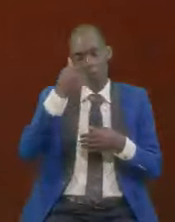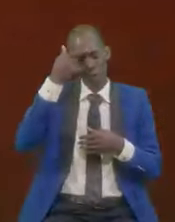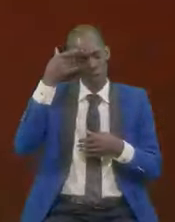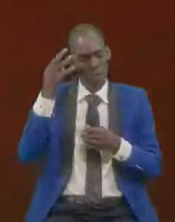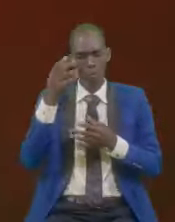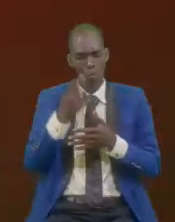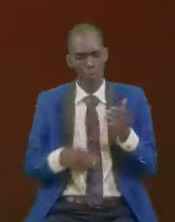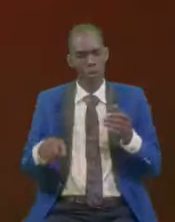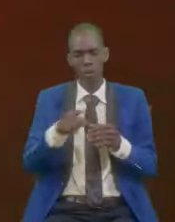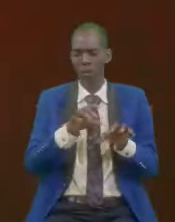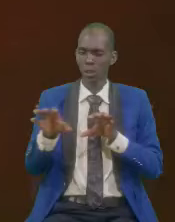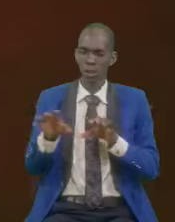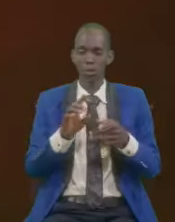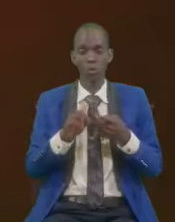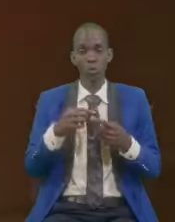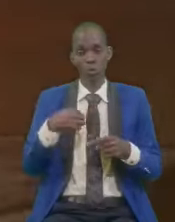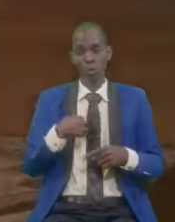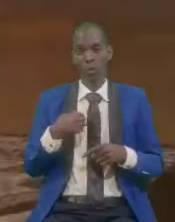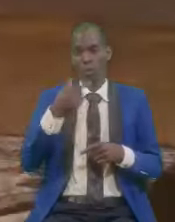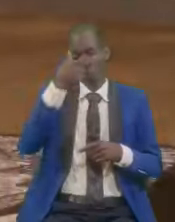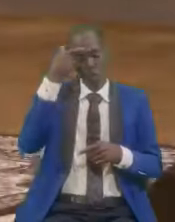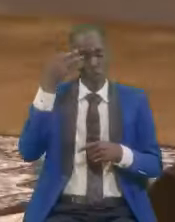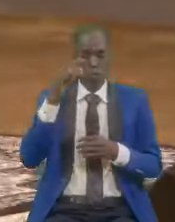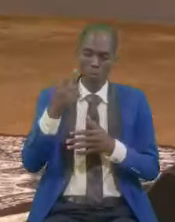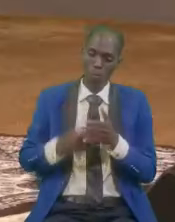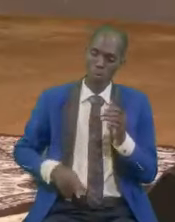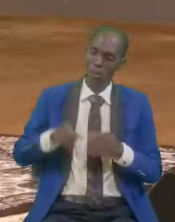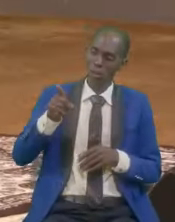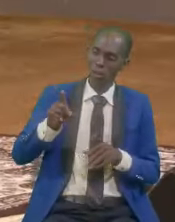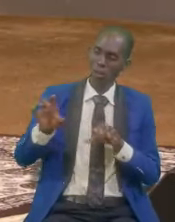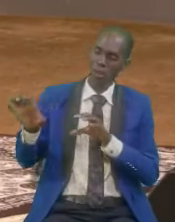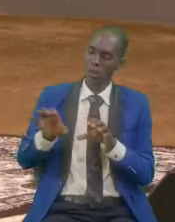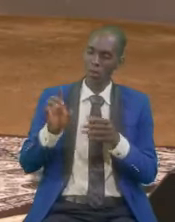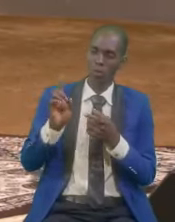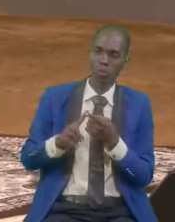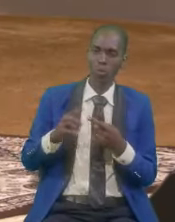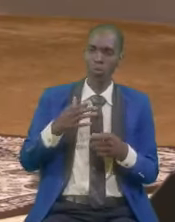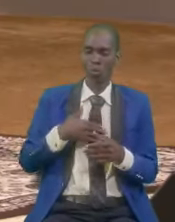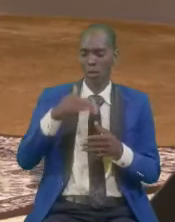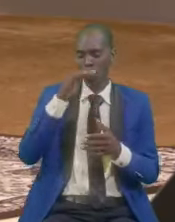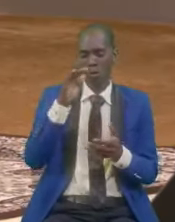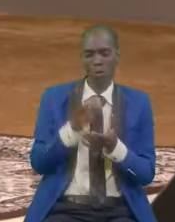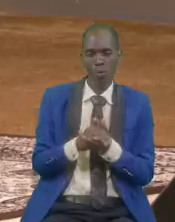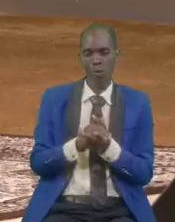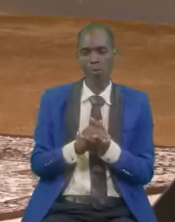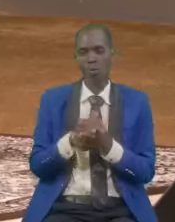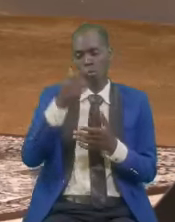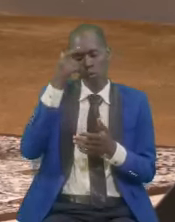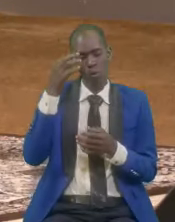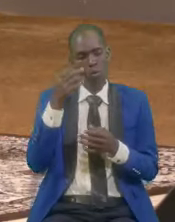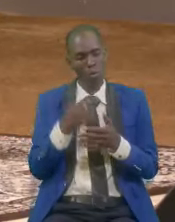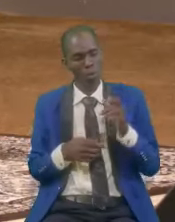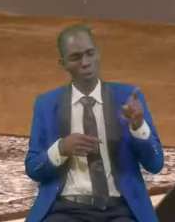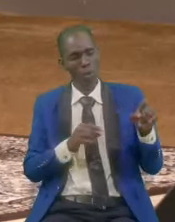to me, because of what he did to my wife, to what he did